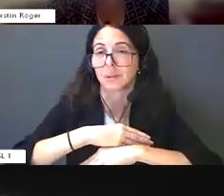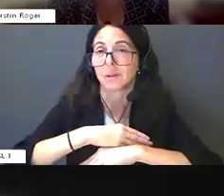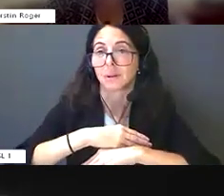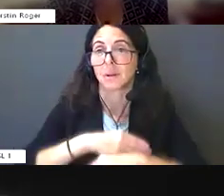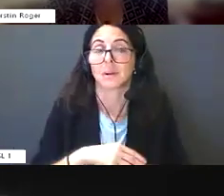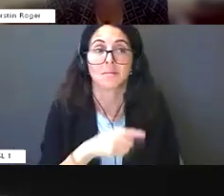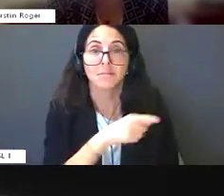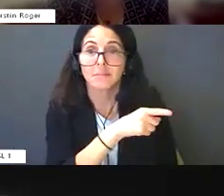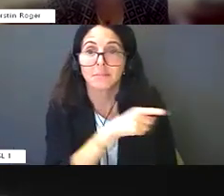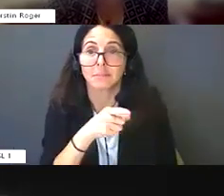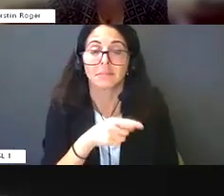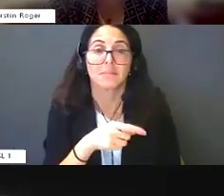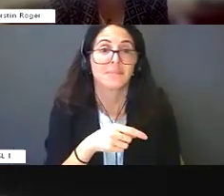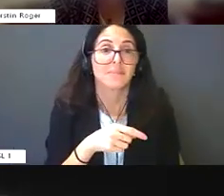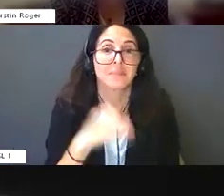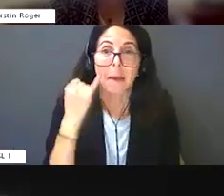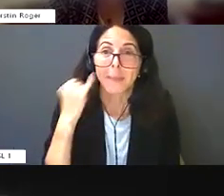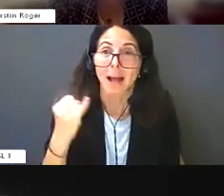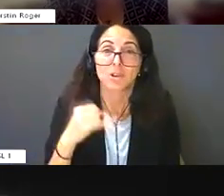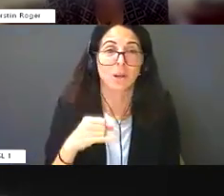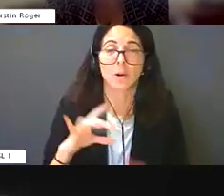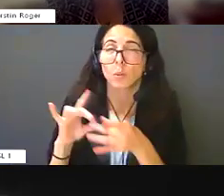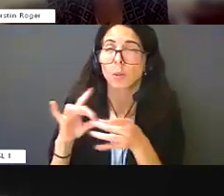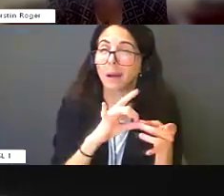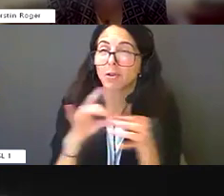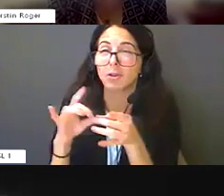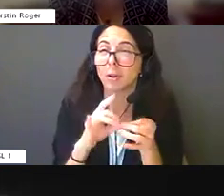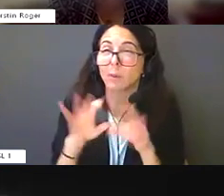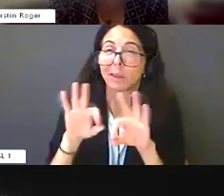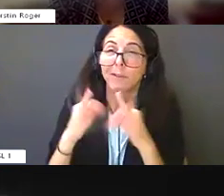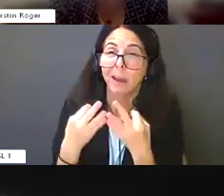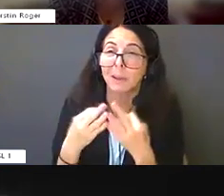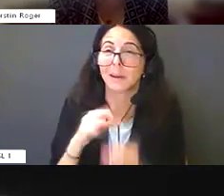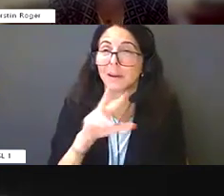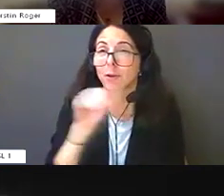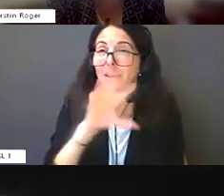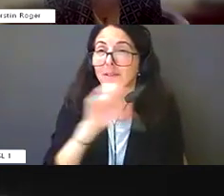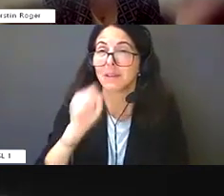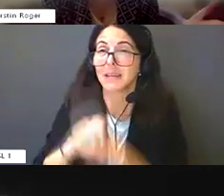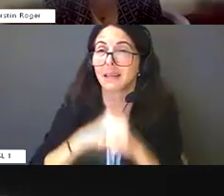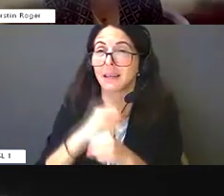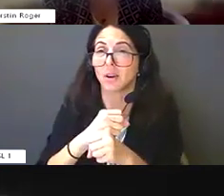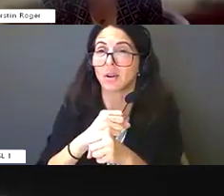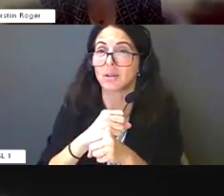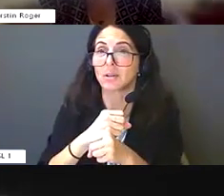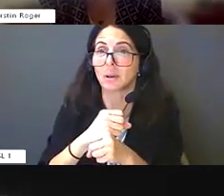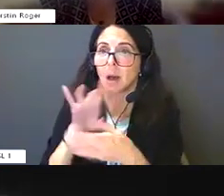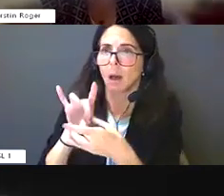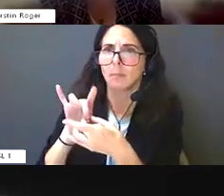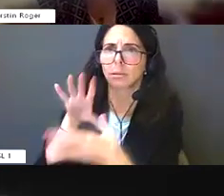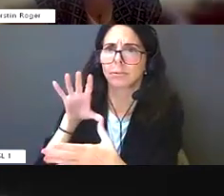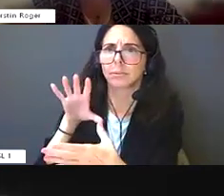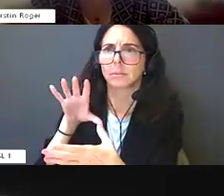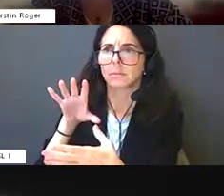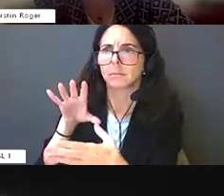individual is considering 30 to 50 years of the relationship. At the end of the day, they don't want that individual to be